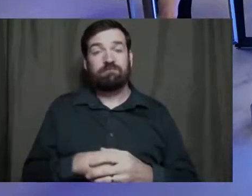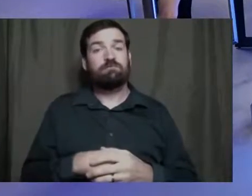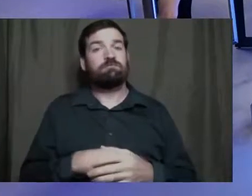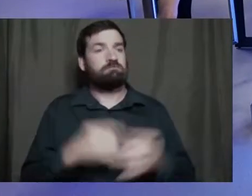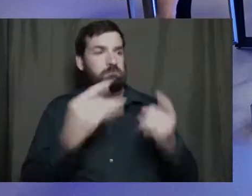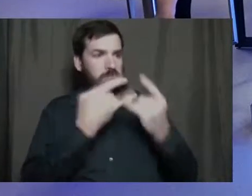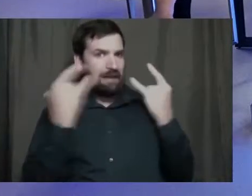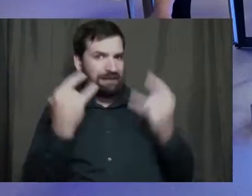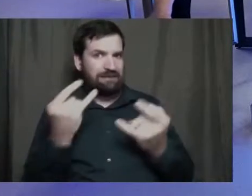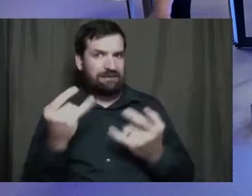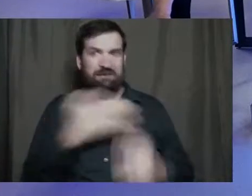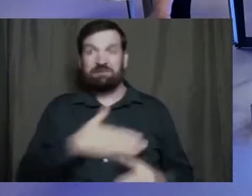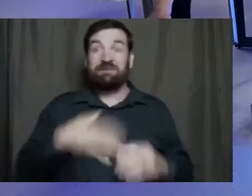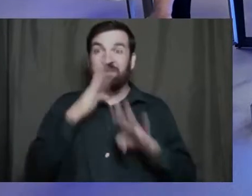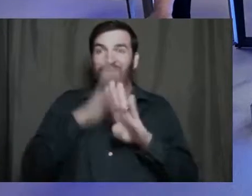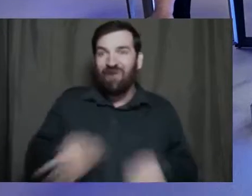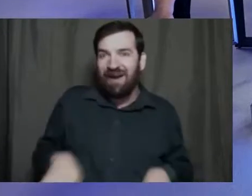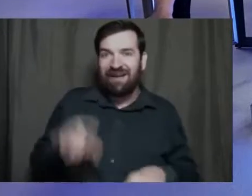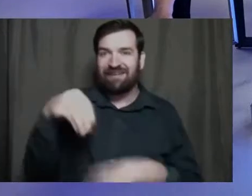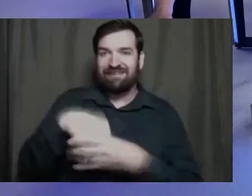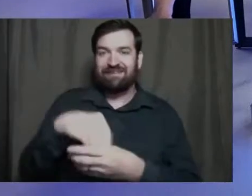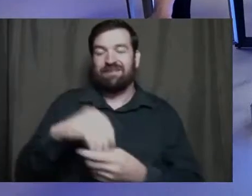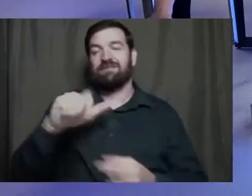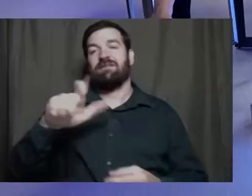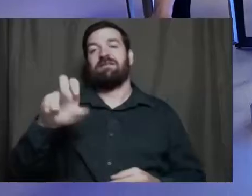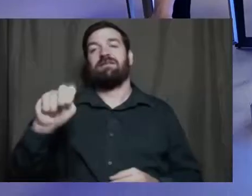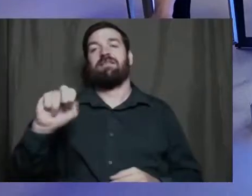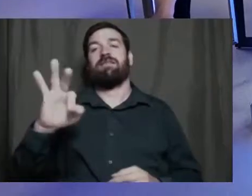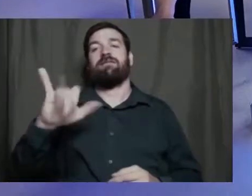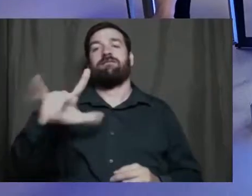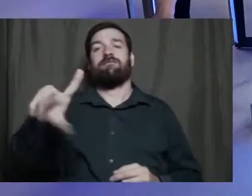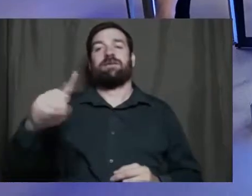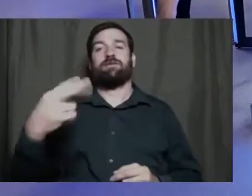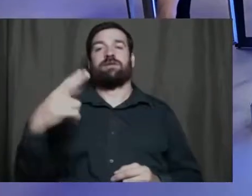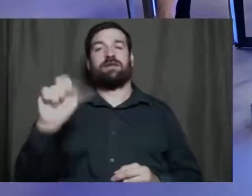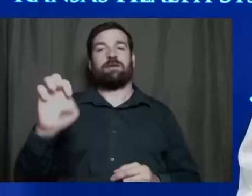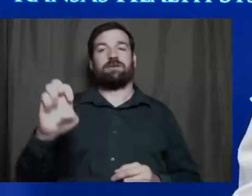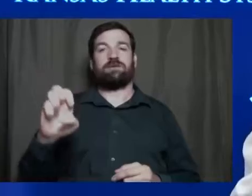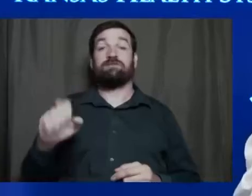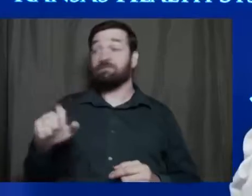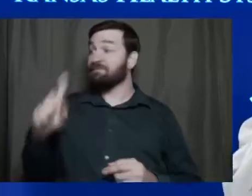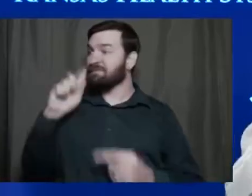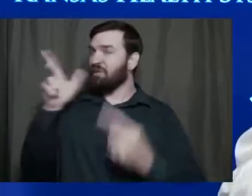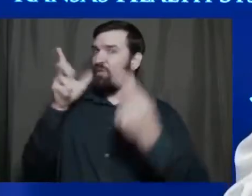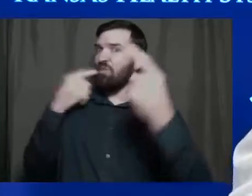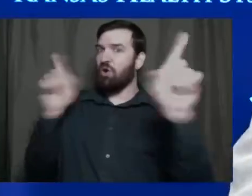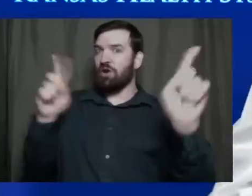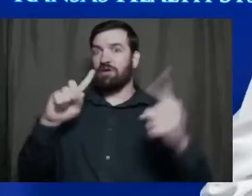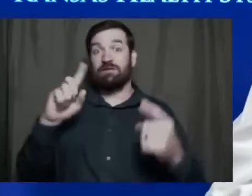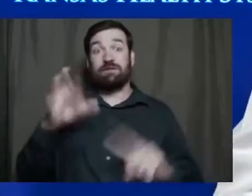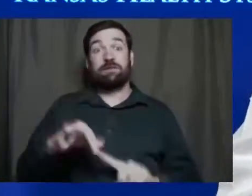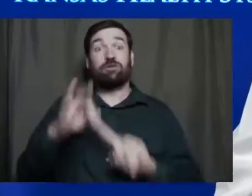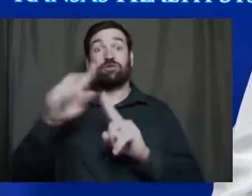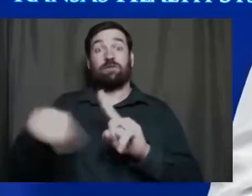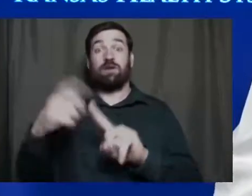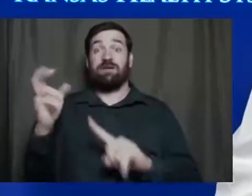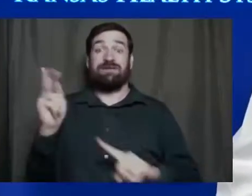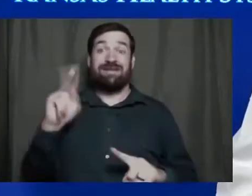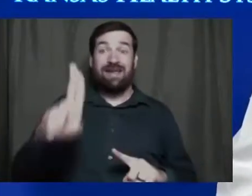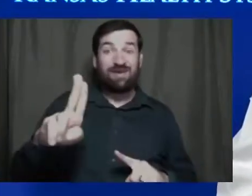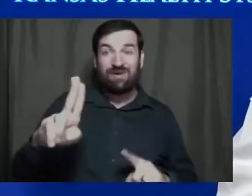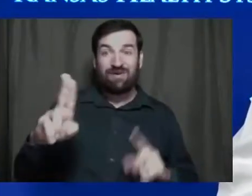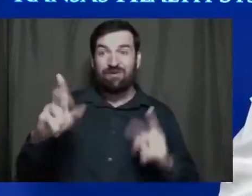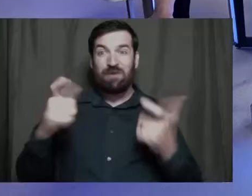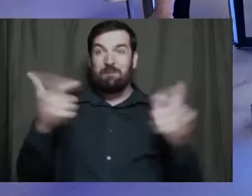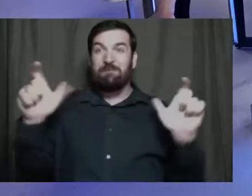quiet. Yeah, that'll work inside Allen It's Fieldhouse. not. Yeah, I think that'll work, especially when KU's coming back and gets a big lead or something like that. Right. And Just sit in